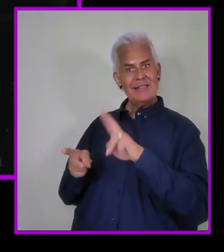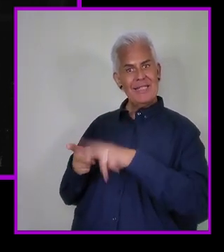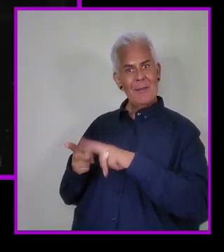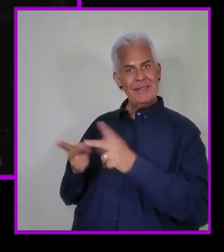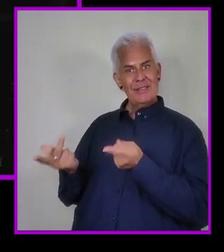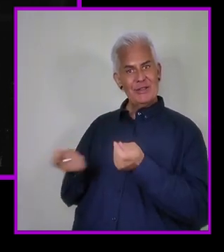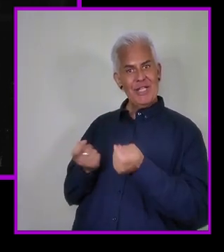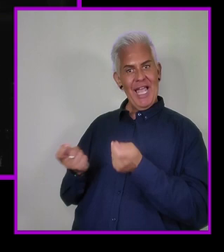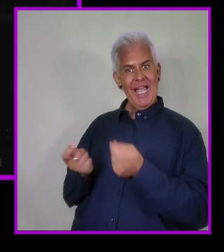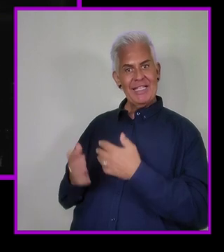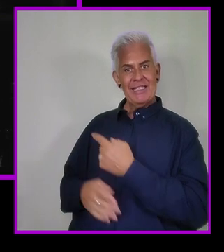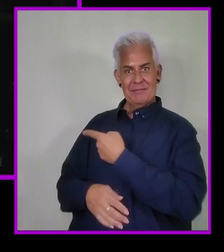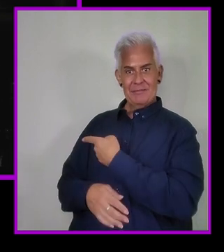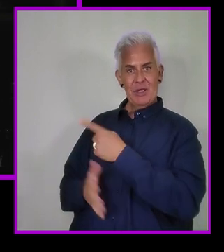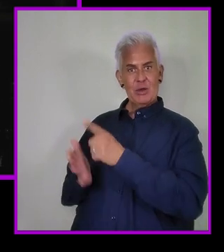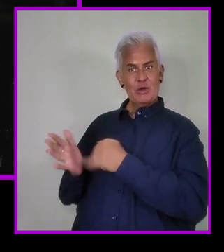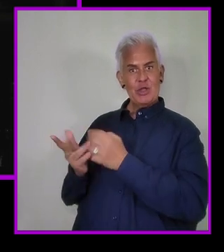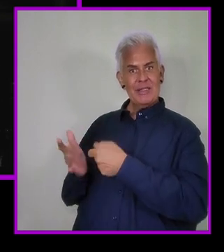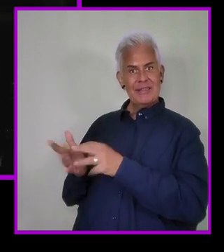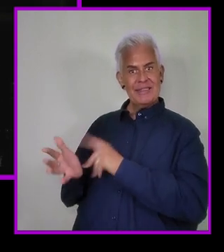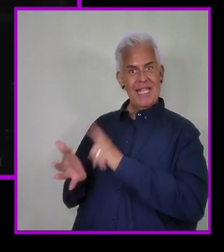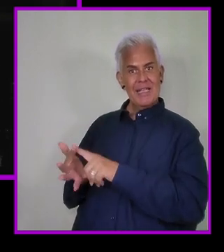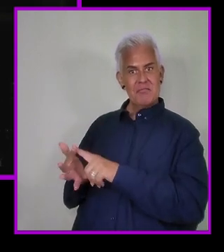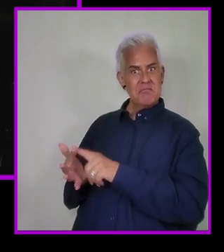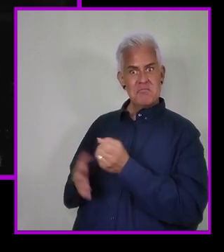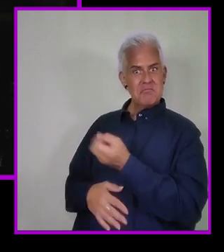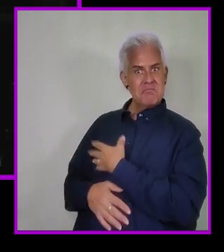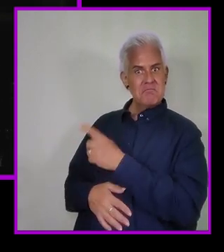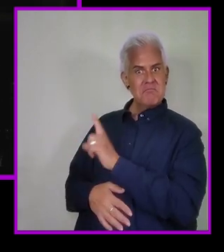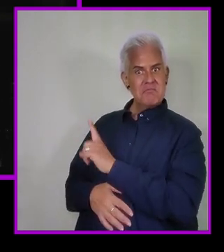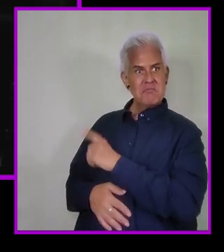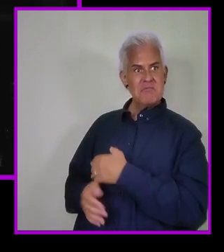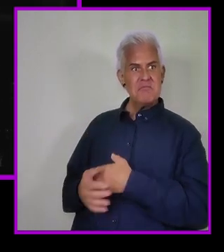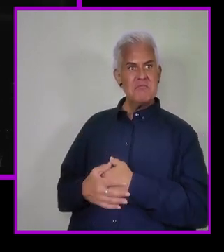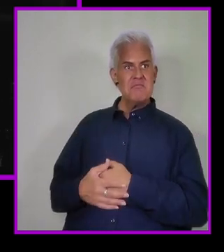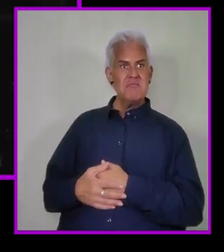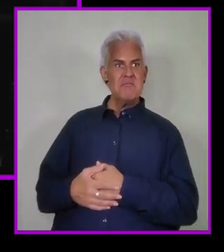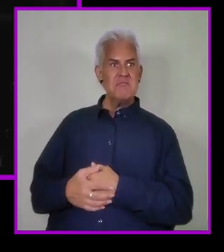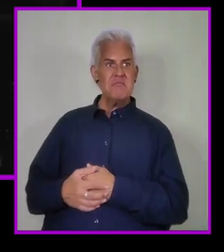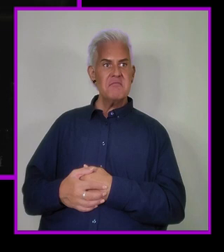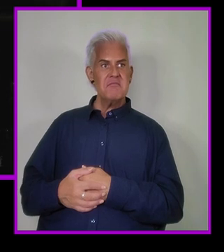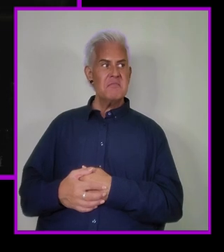chair, Justin, we've got in the audience. So, Justin, what advice would you give to Justin?